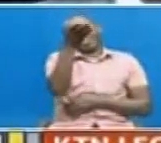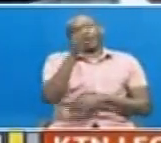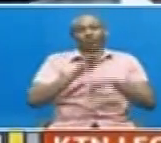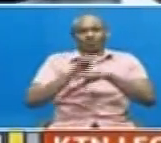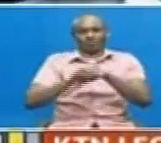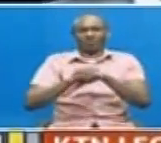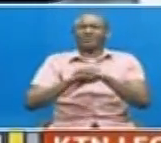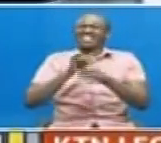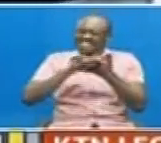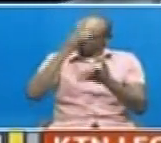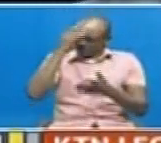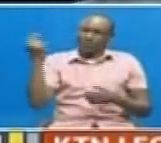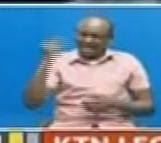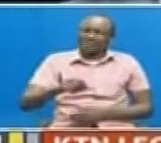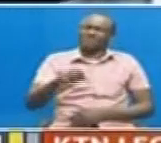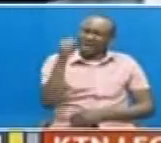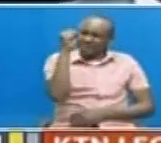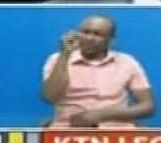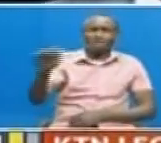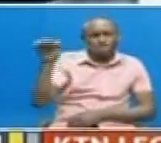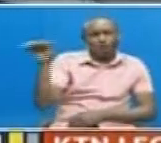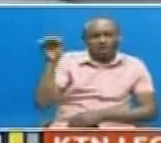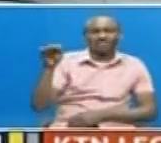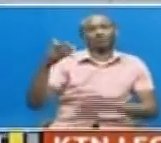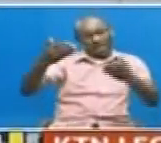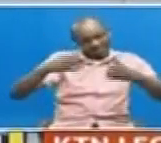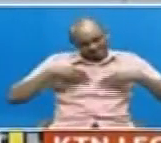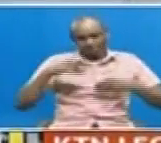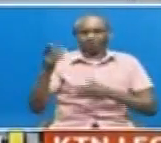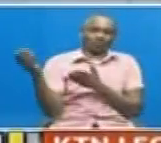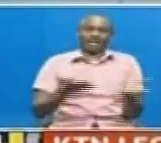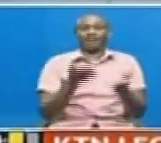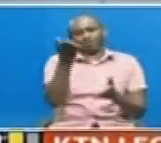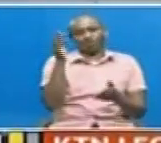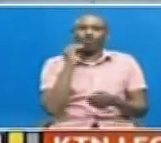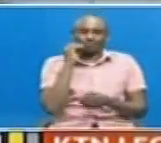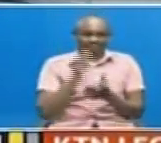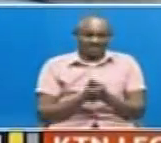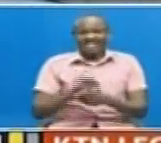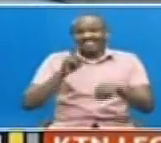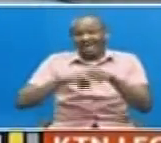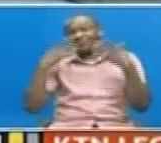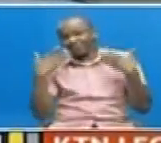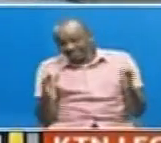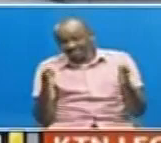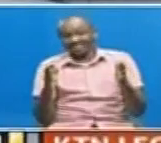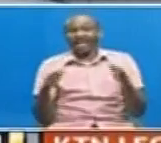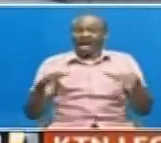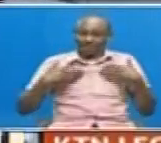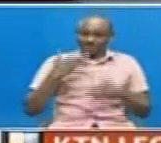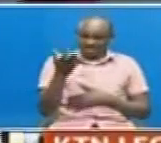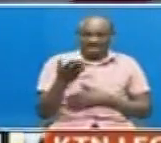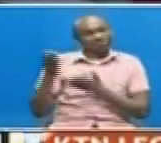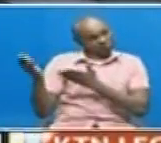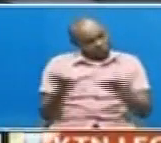And that's why we came here 5 a.m. in the morning to receive you. Baada ya shamra shamra kwenye uwanja wa ndege, walialikwa